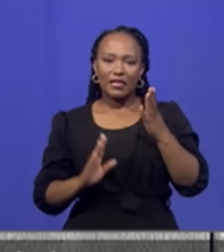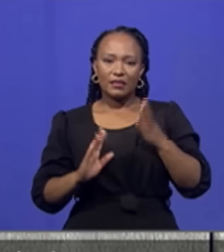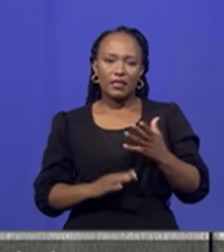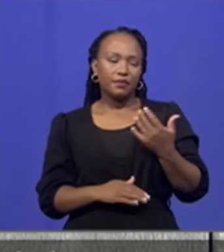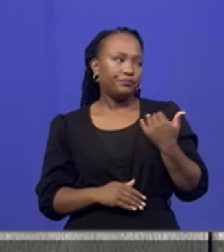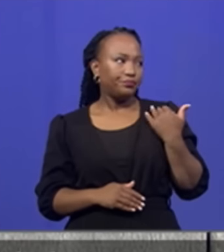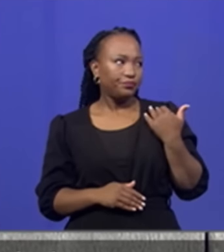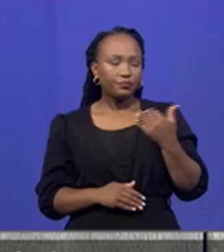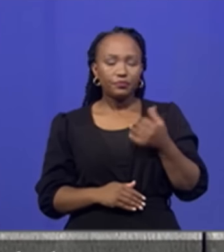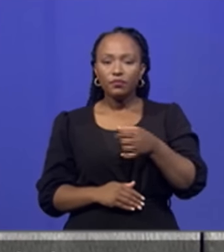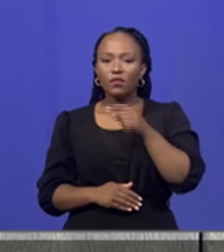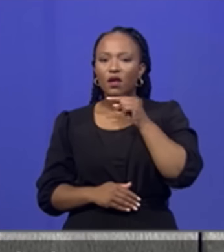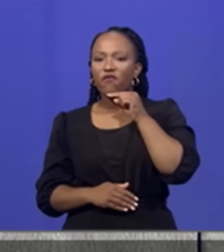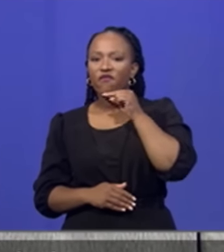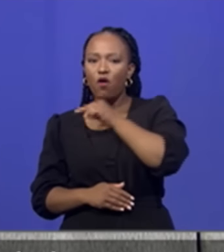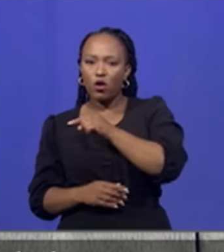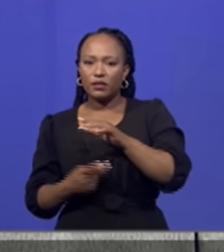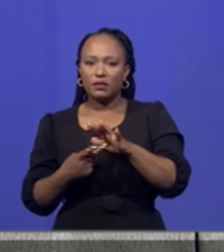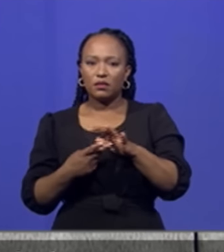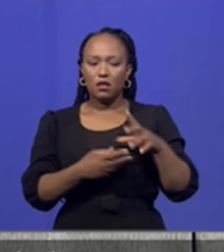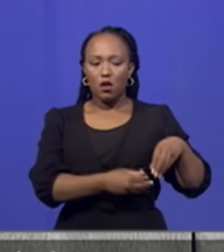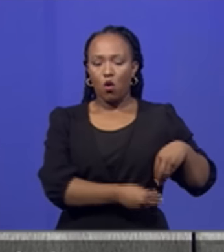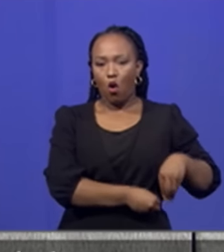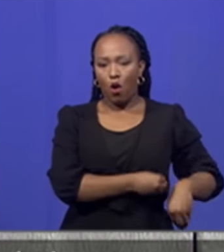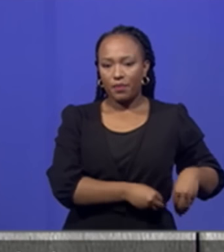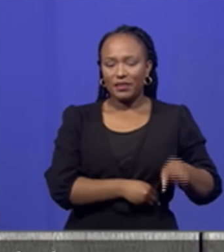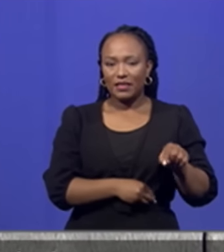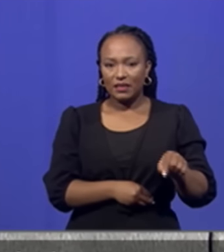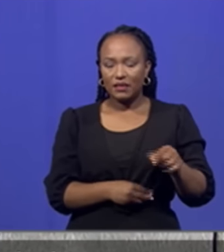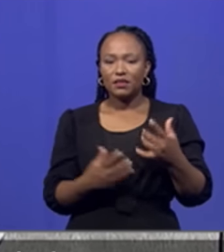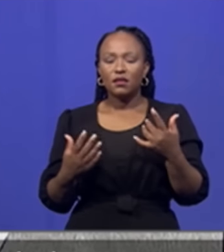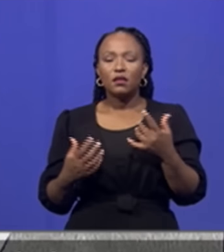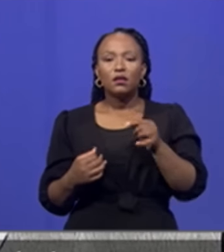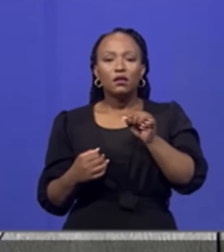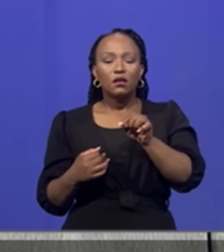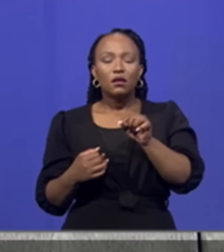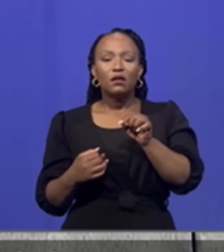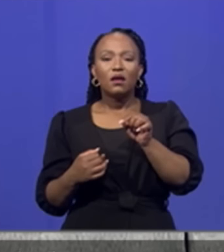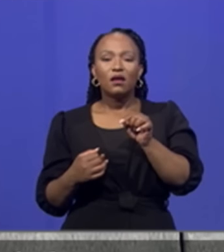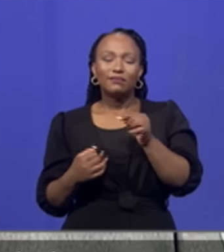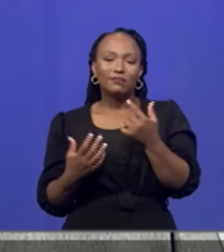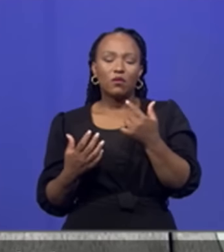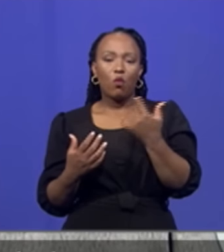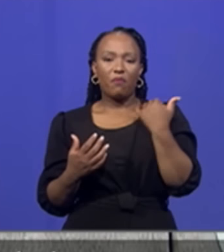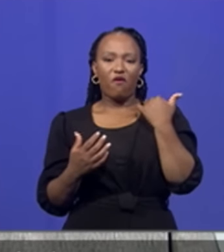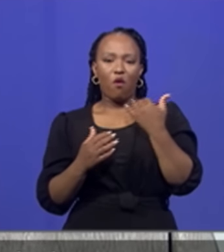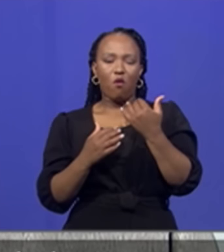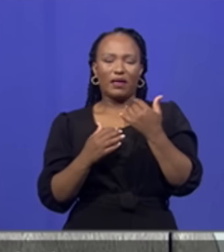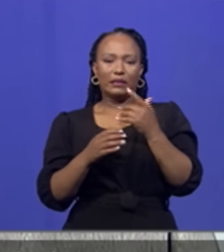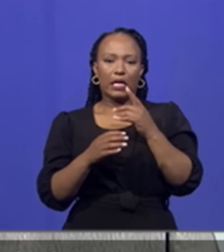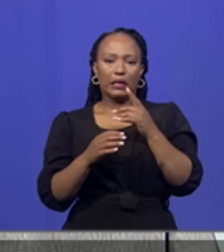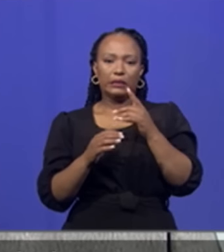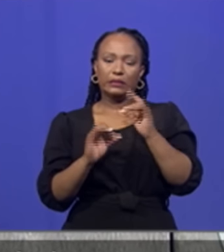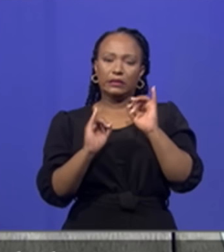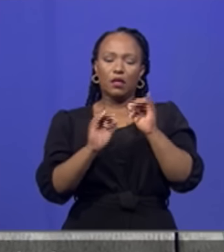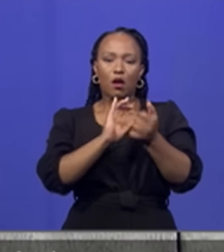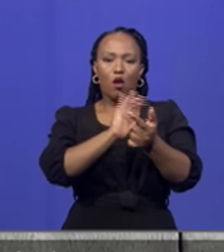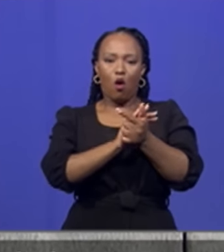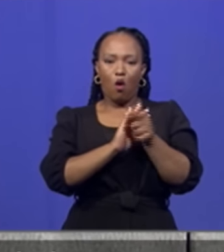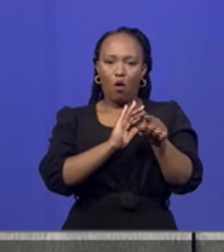tša fraud le corruption a le ka gare ga hlakorile lerong la molao go feleletša mokgatlo wa gabo